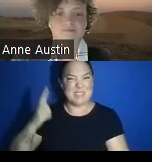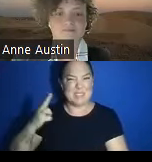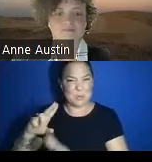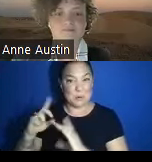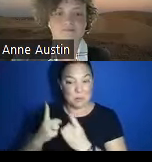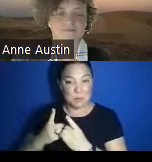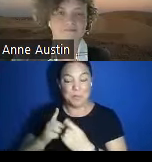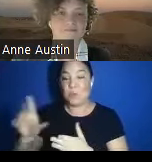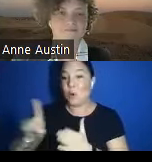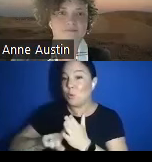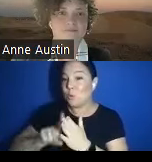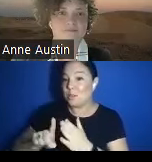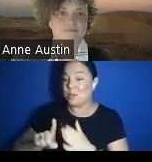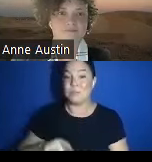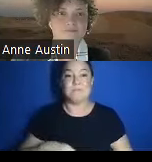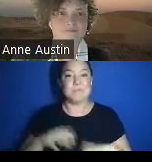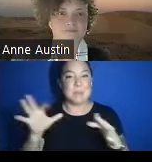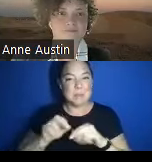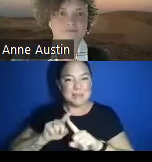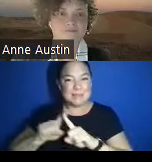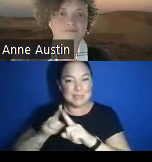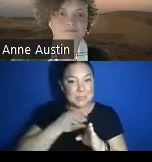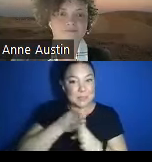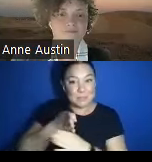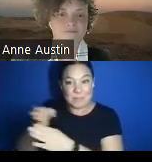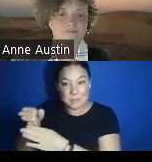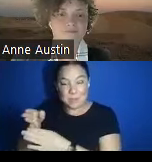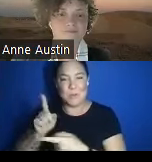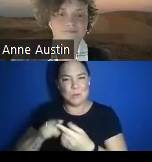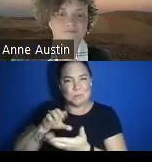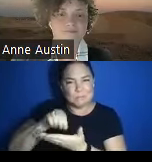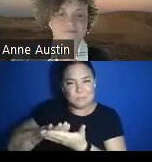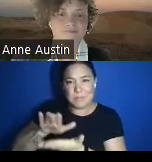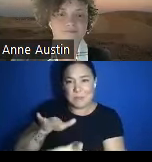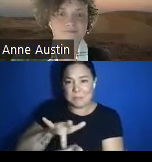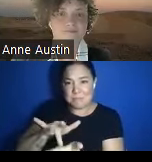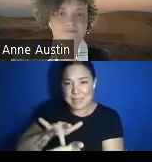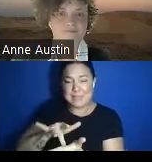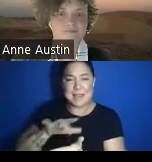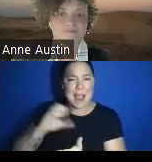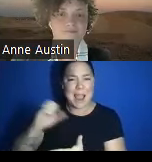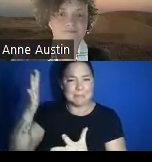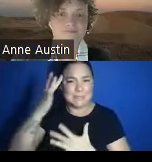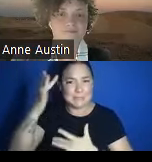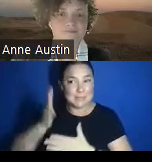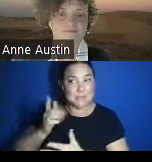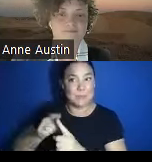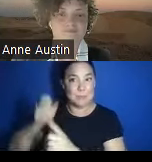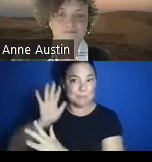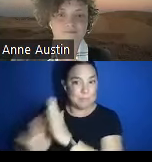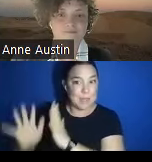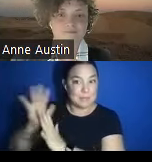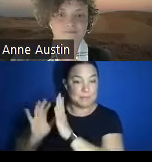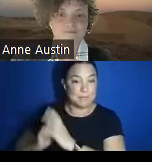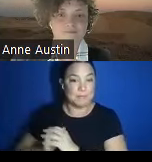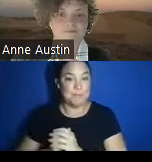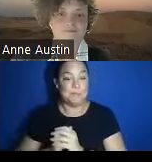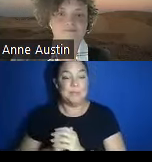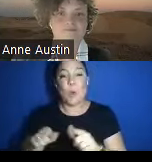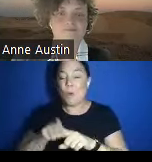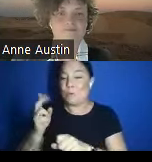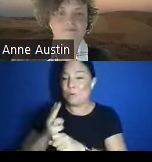combines the fields of osteology and Egyptology in order to document medicine and disease in the past. Specifically, she uses data